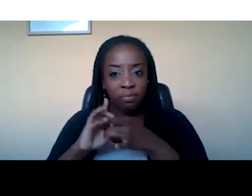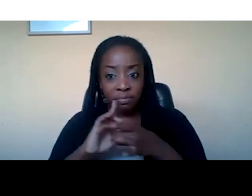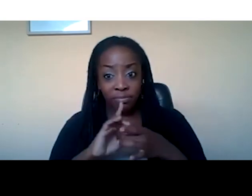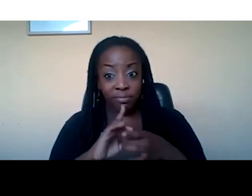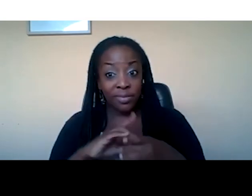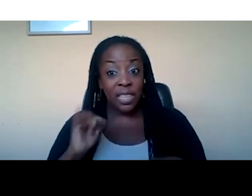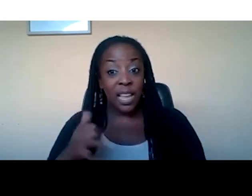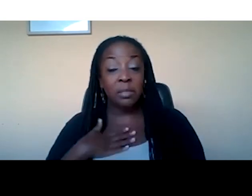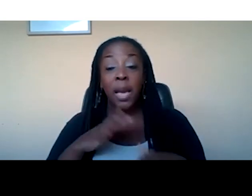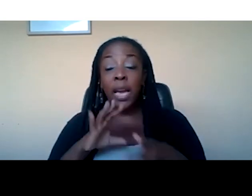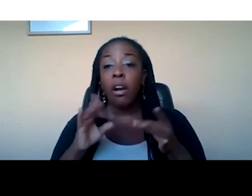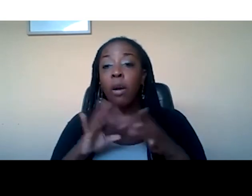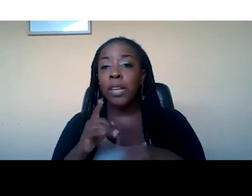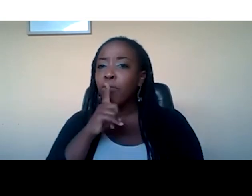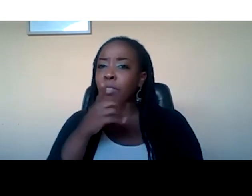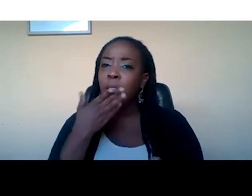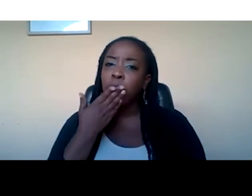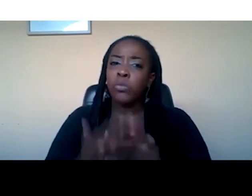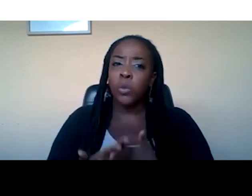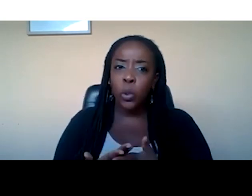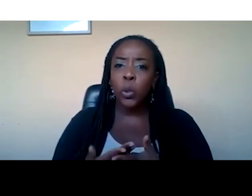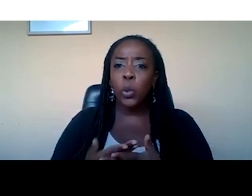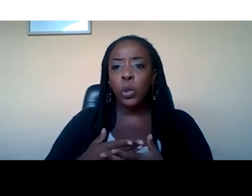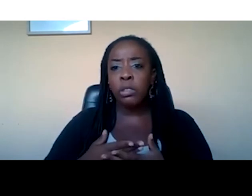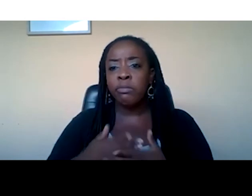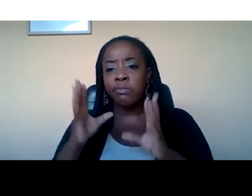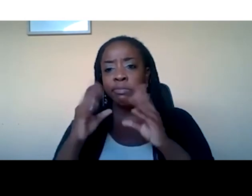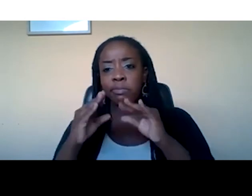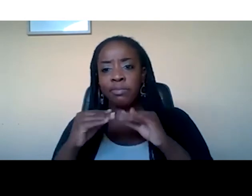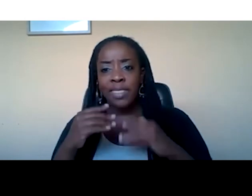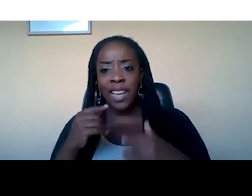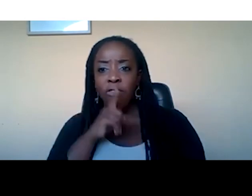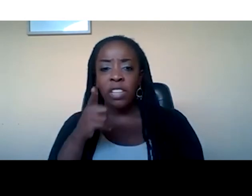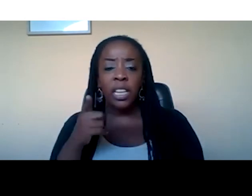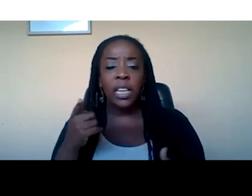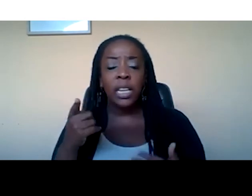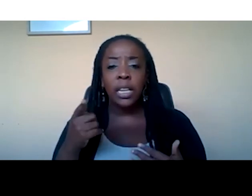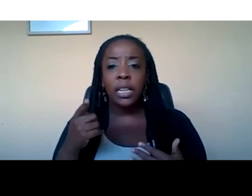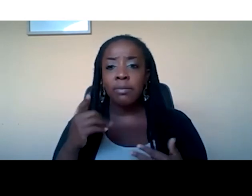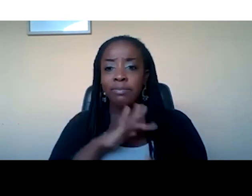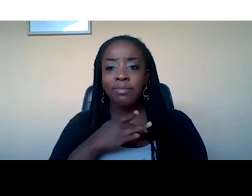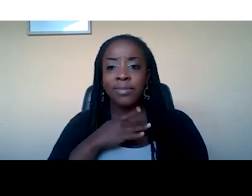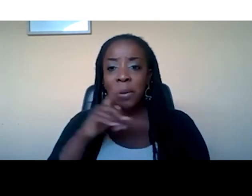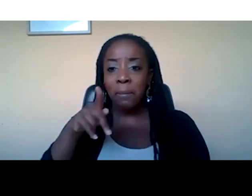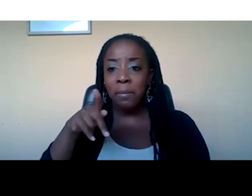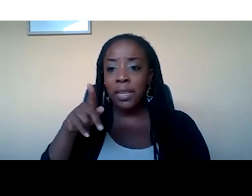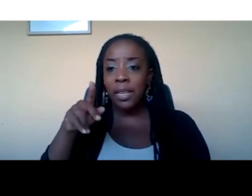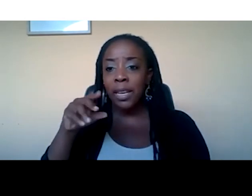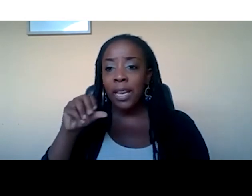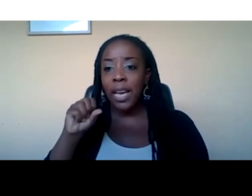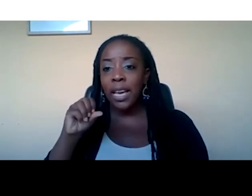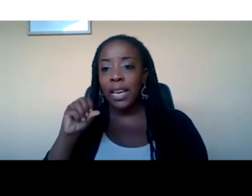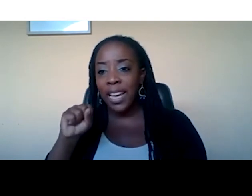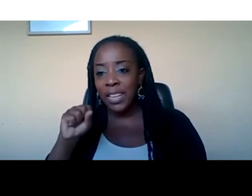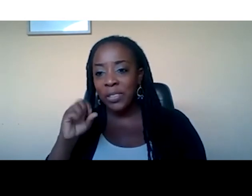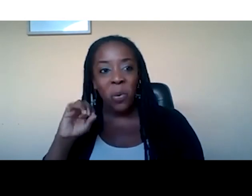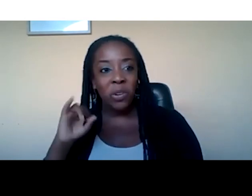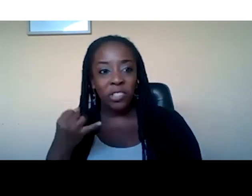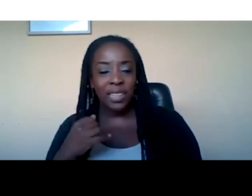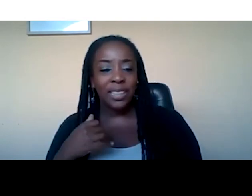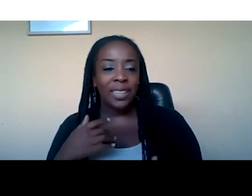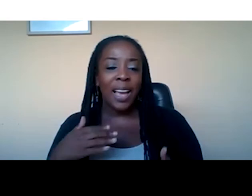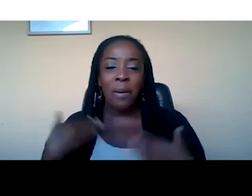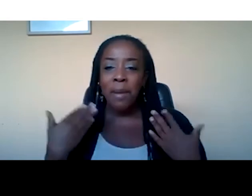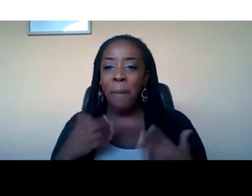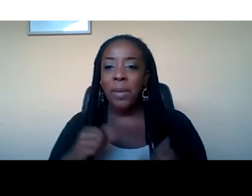again, really, really a good session. And I really appreciate the fact that the PSOJ. It's one of the things I feel like I'm glad I'm a member. It's one of these moments I'm